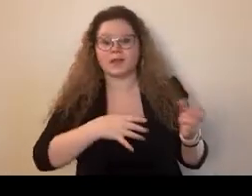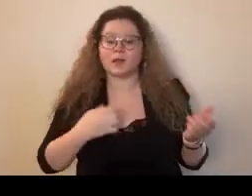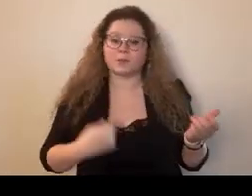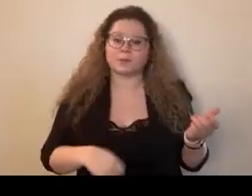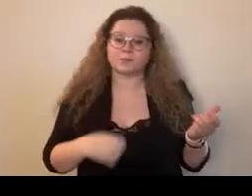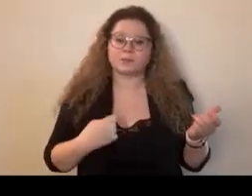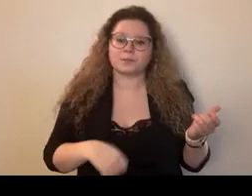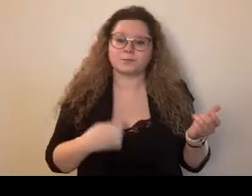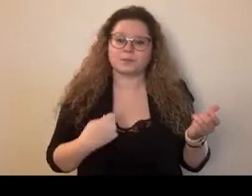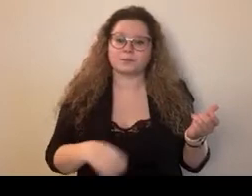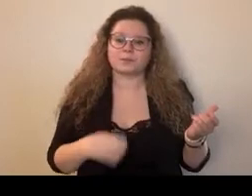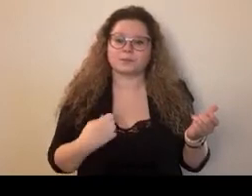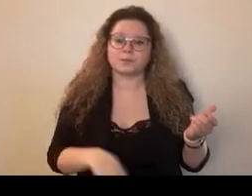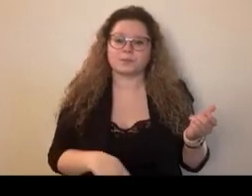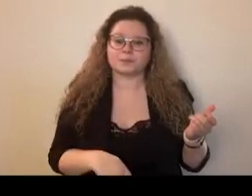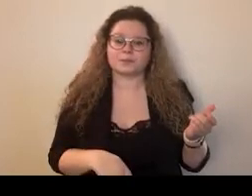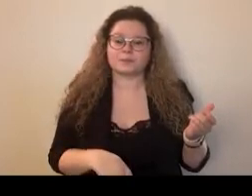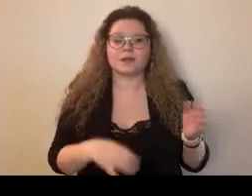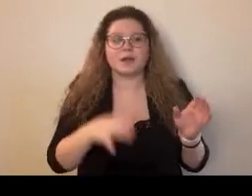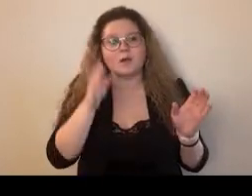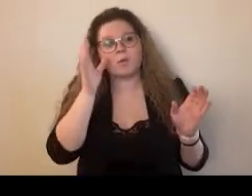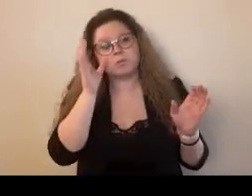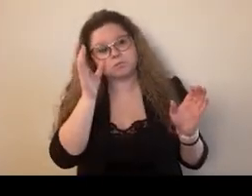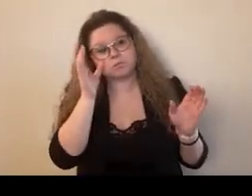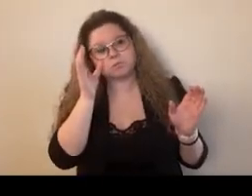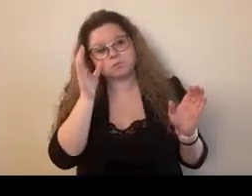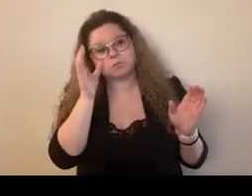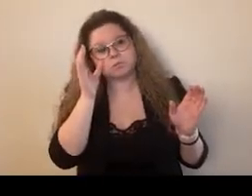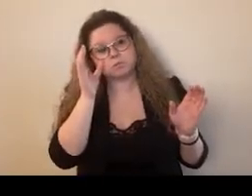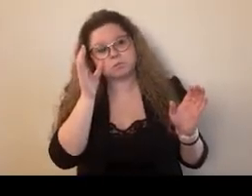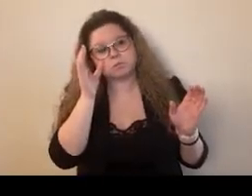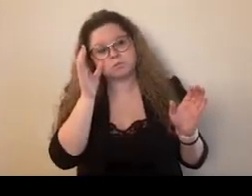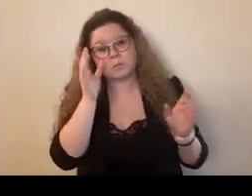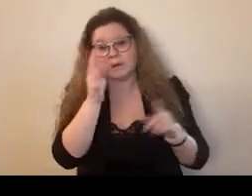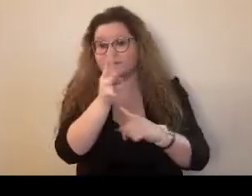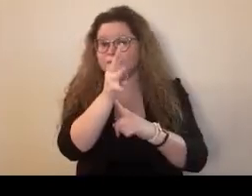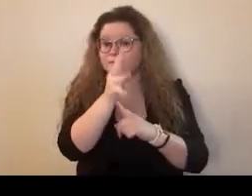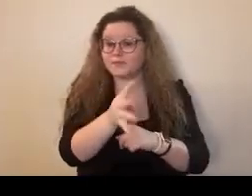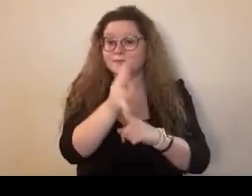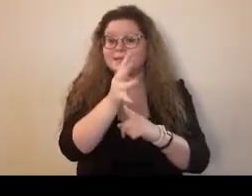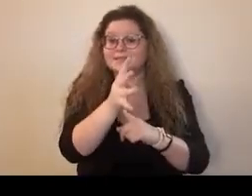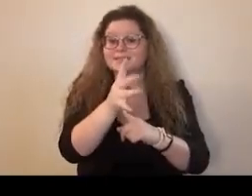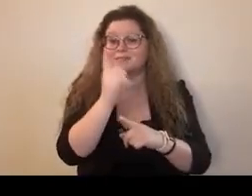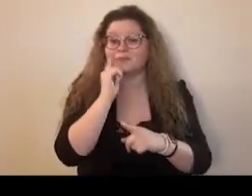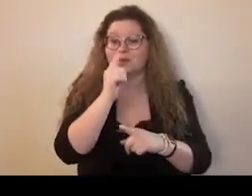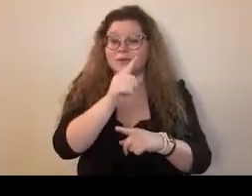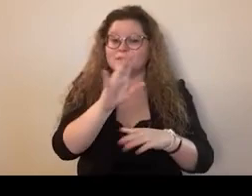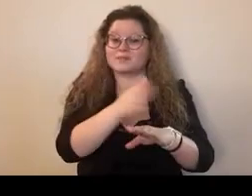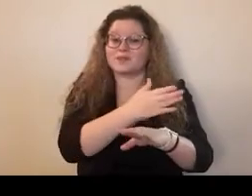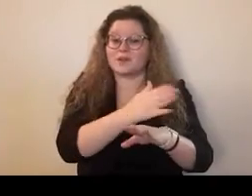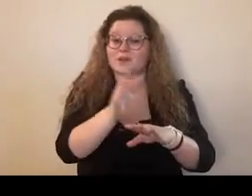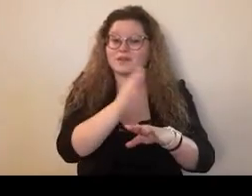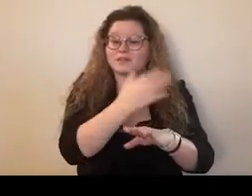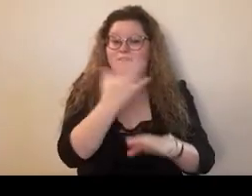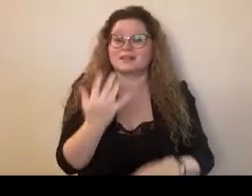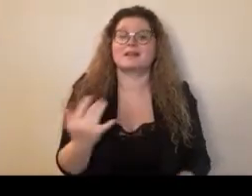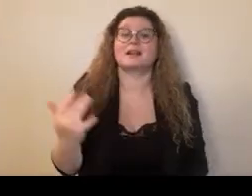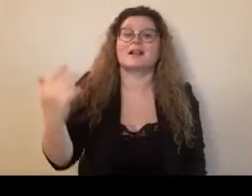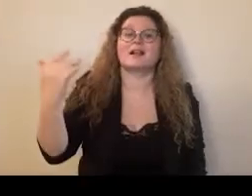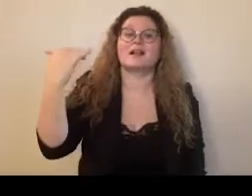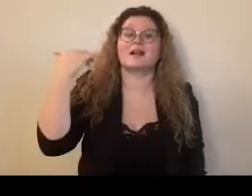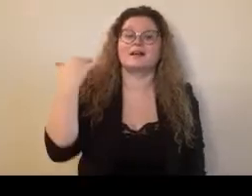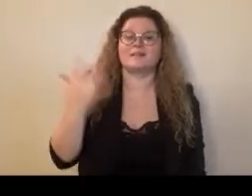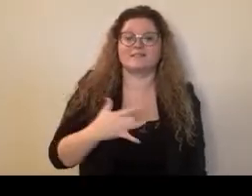else faded away. And she listened intently for 4 minutes to a song from a past era that took her straight